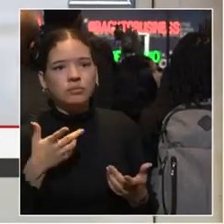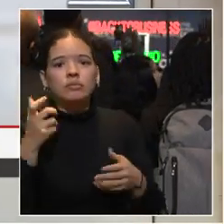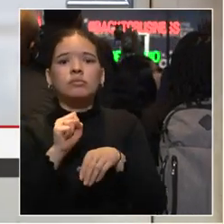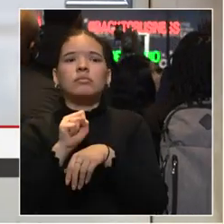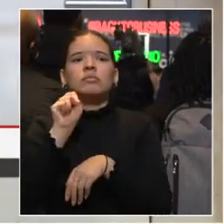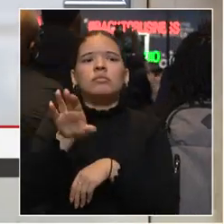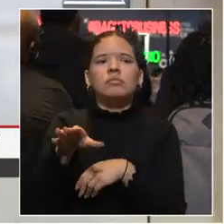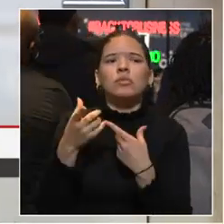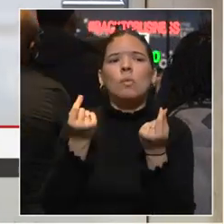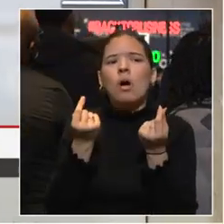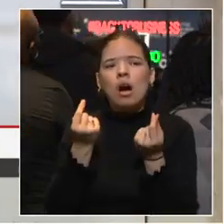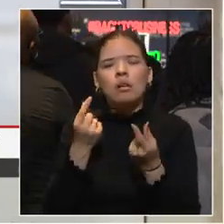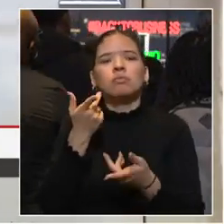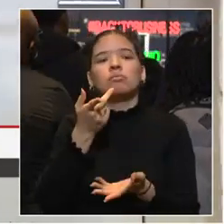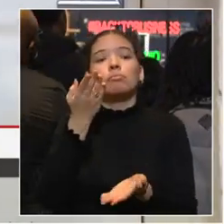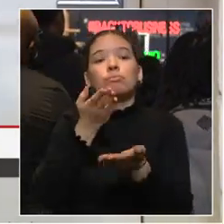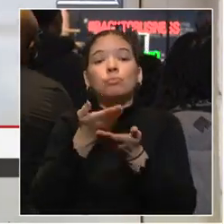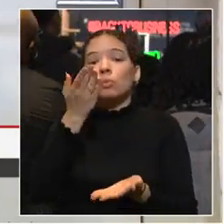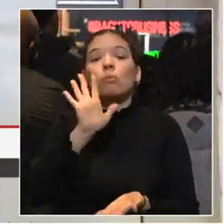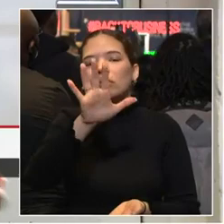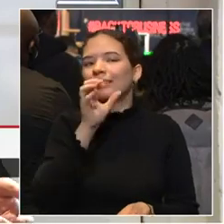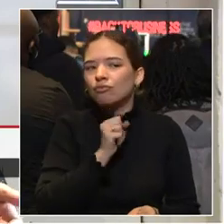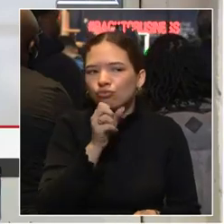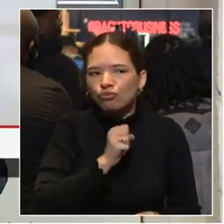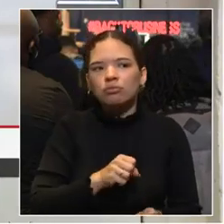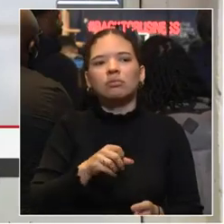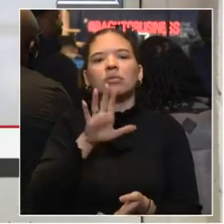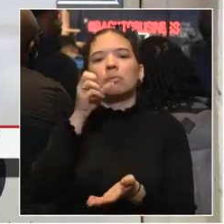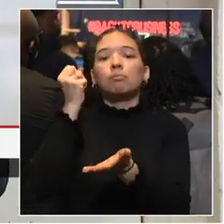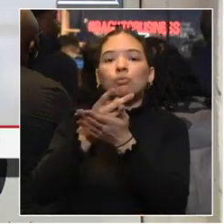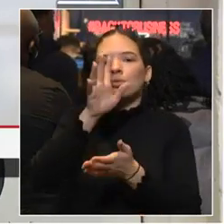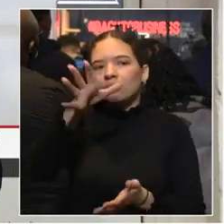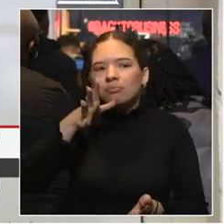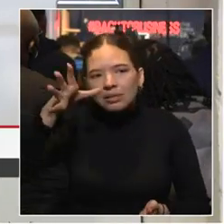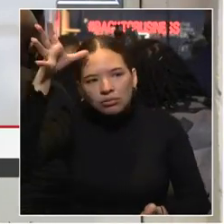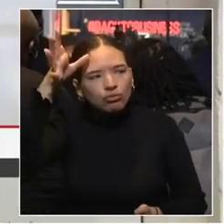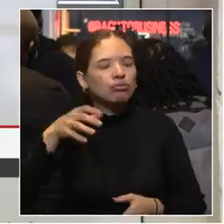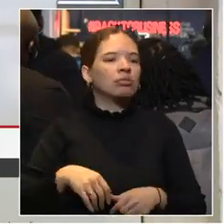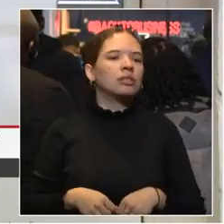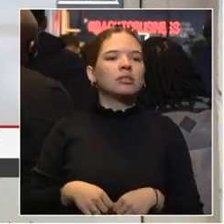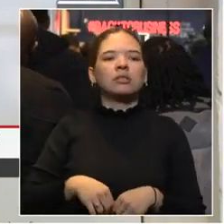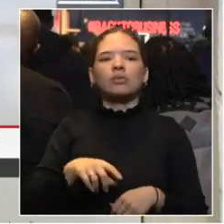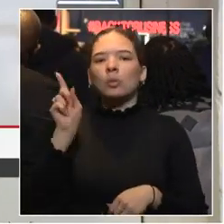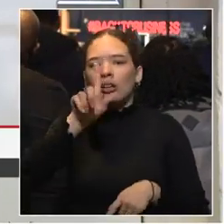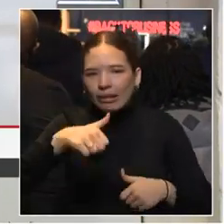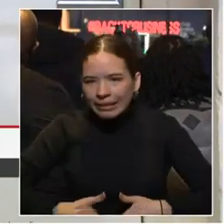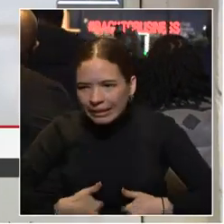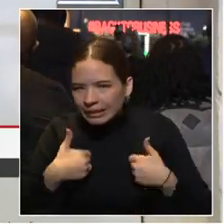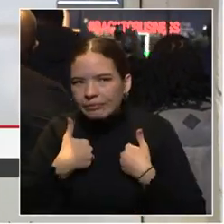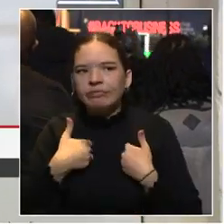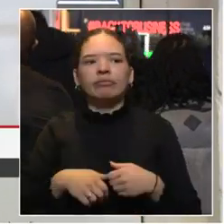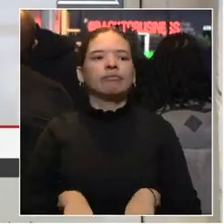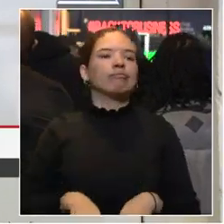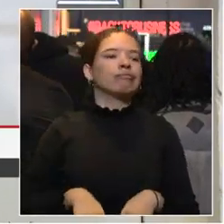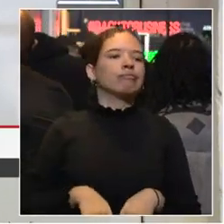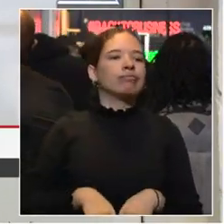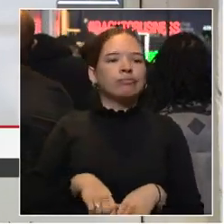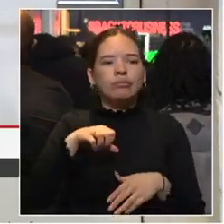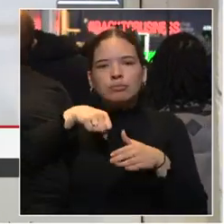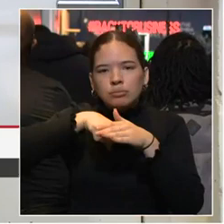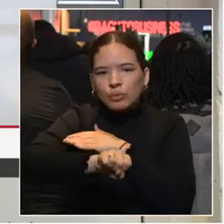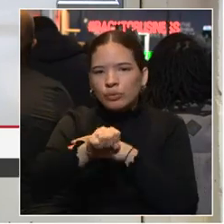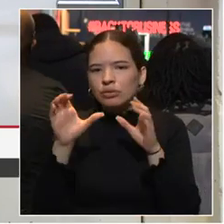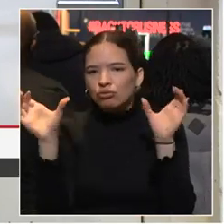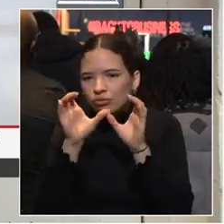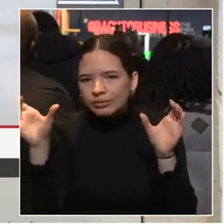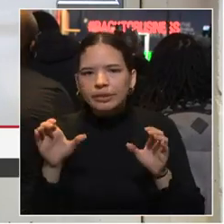residency, parental consent, birth certificate, etc. Right? So when is the last day for applicants to submit that information?